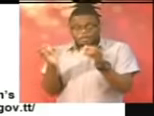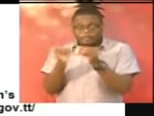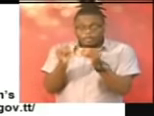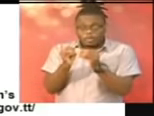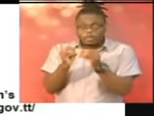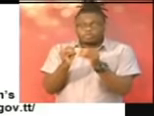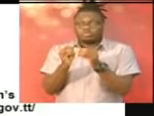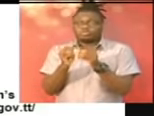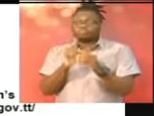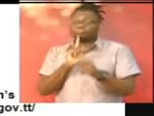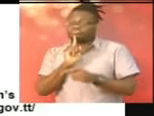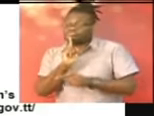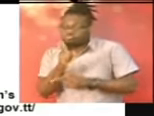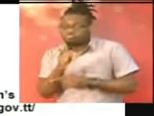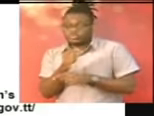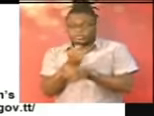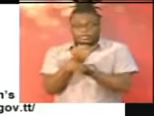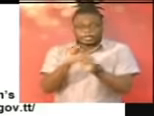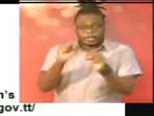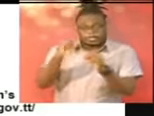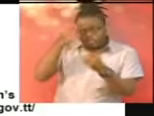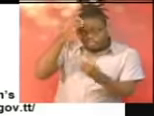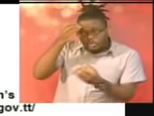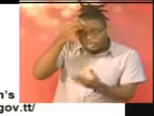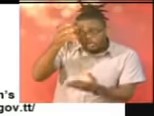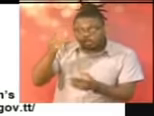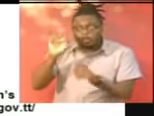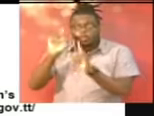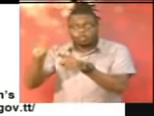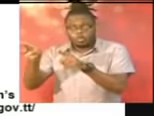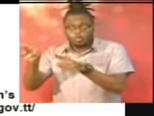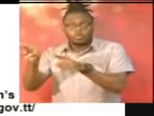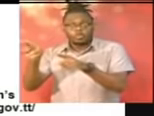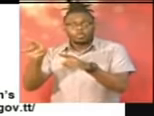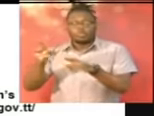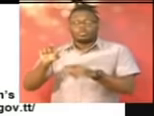free to visit the Ministry of Health's website at